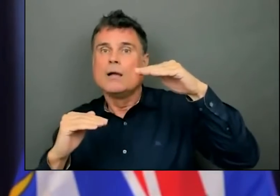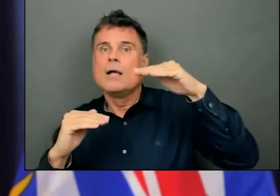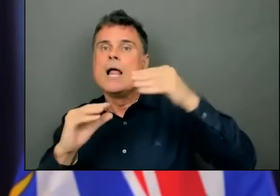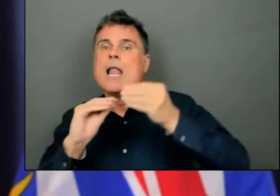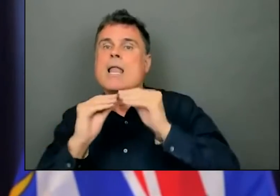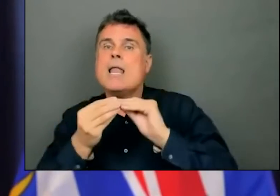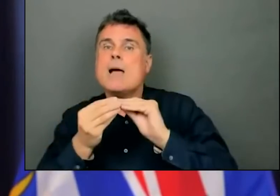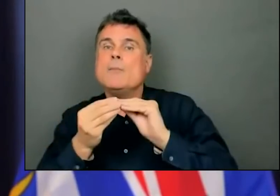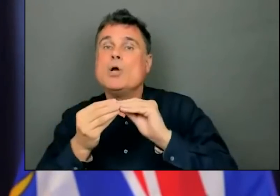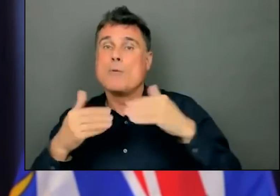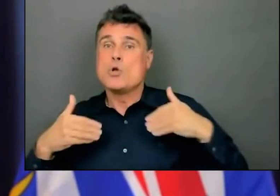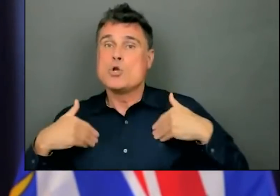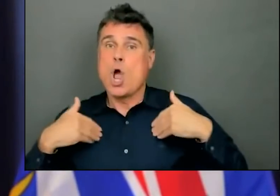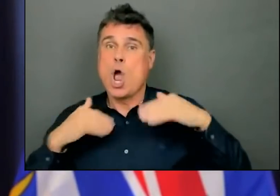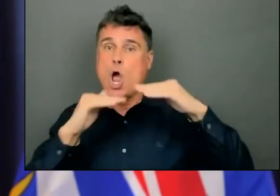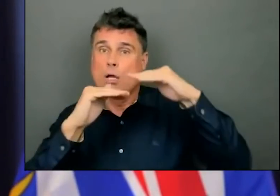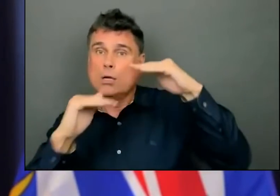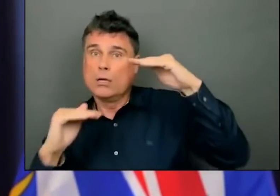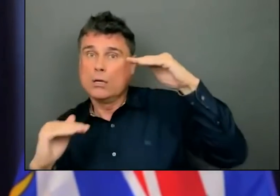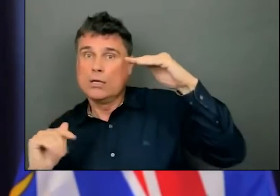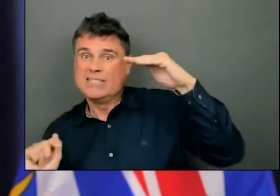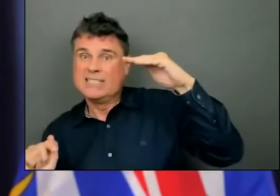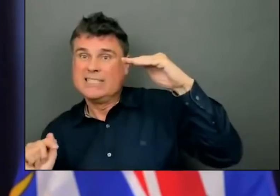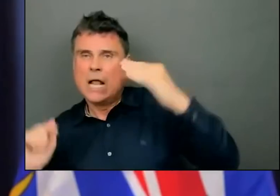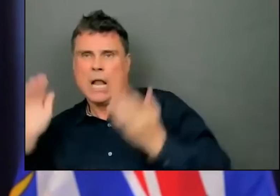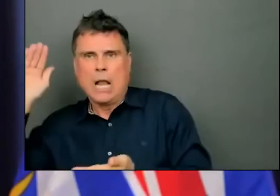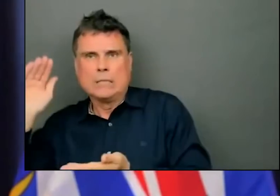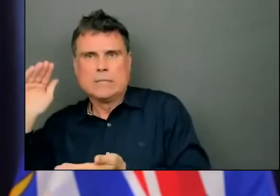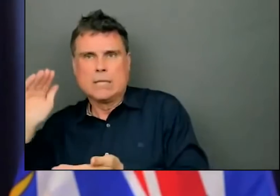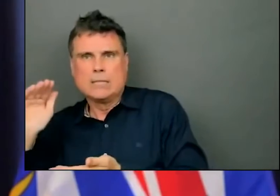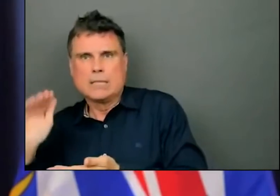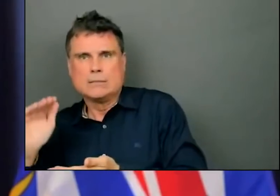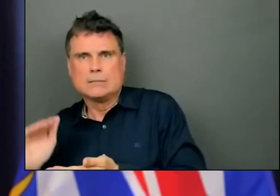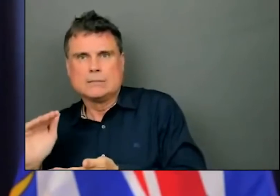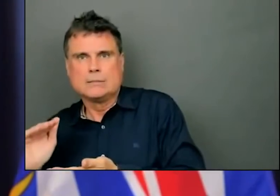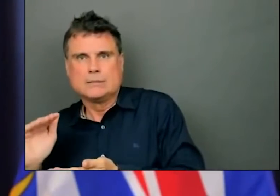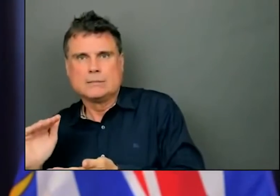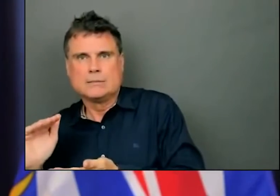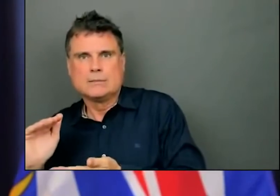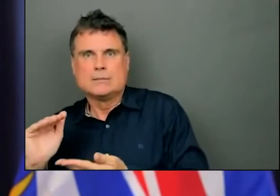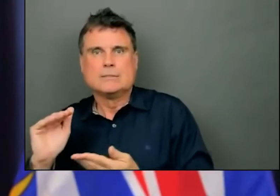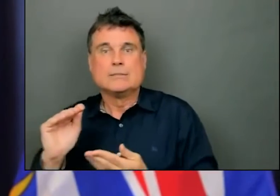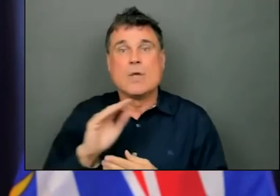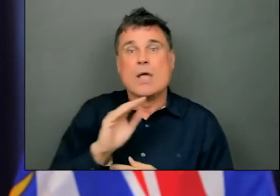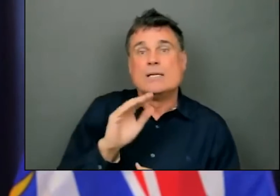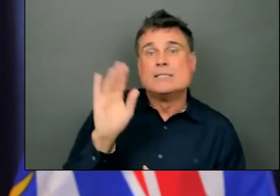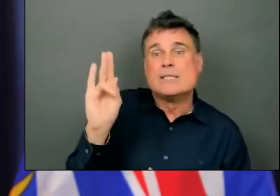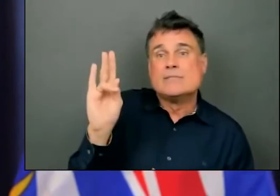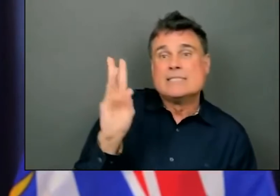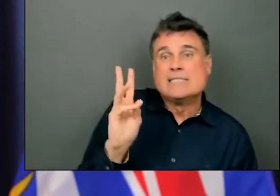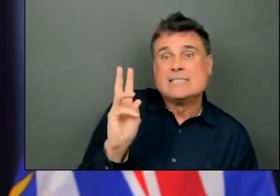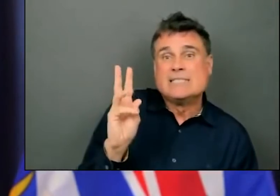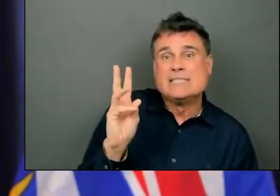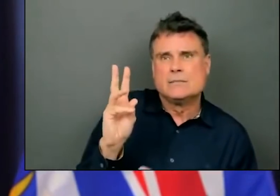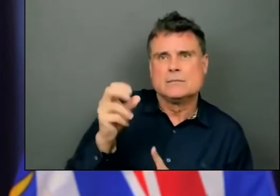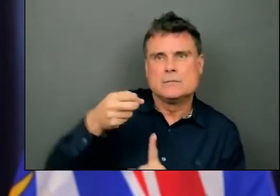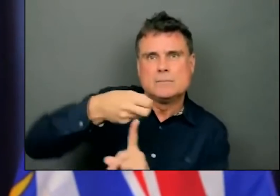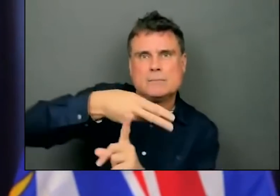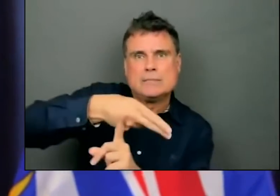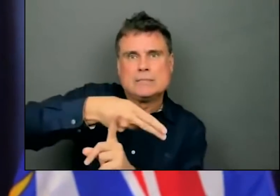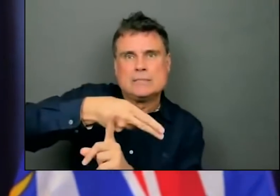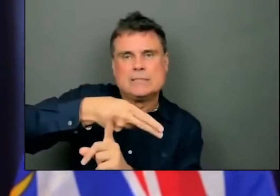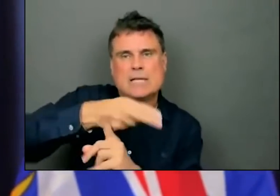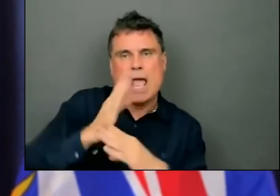youth or children vaccinated gets less and less. So 17 and 16-year-olds are actually vaccinated above the provincial average of vaccination,